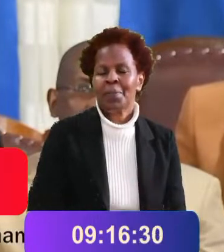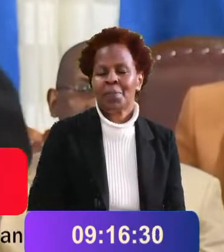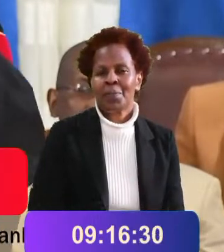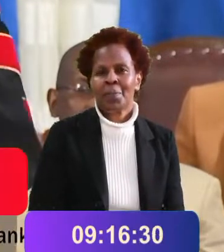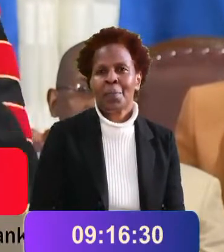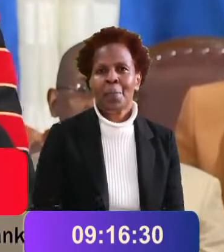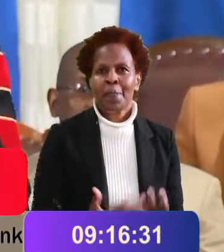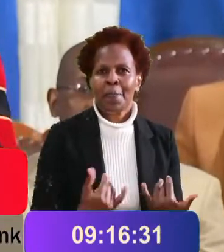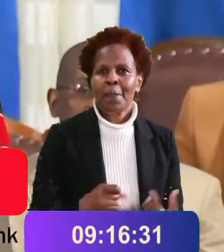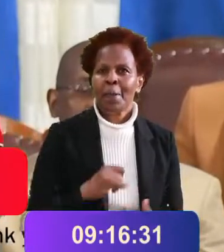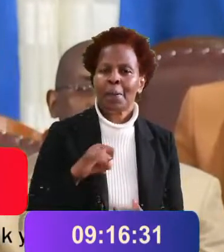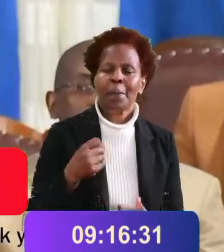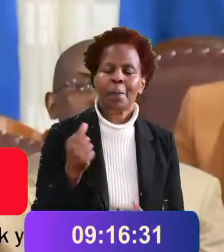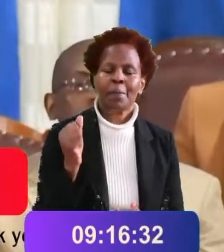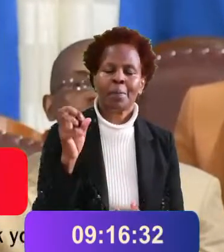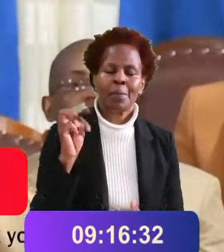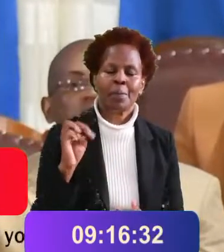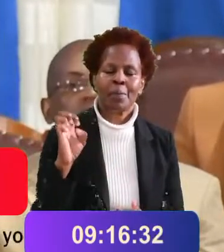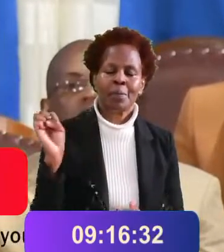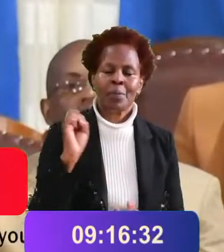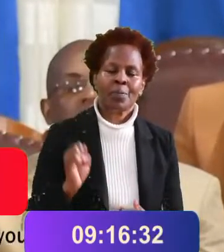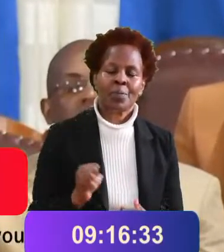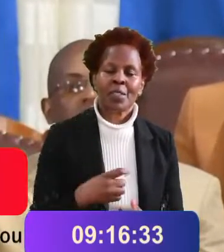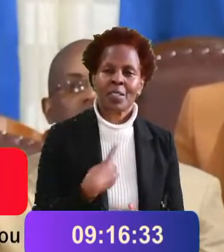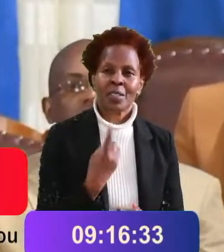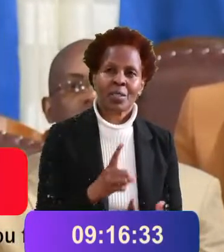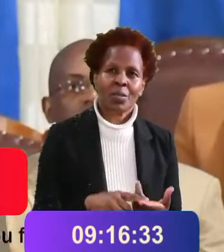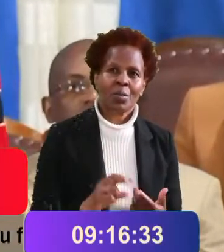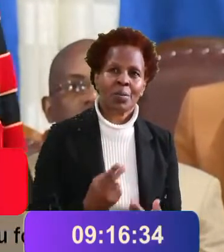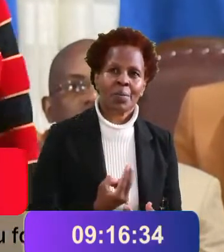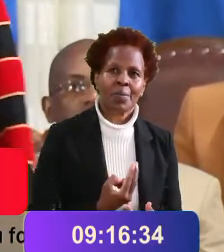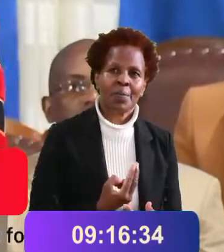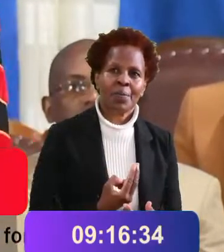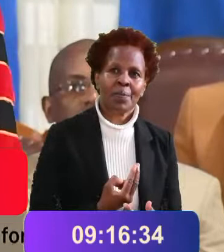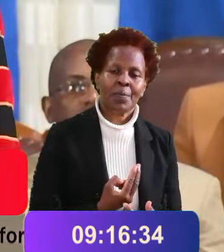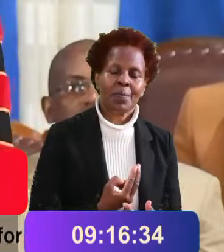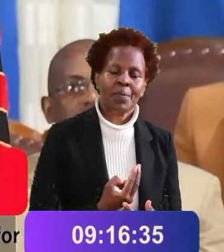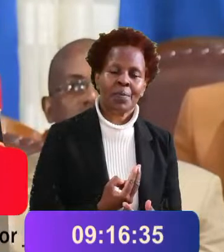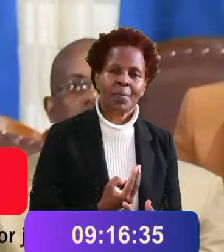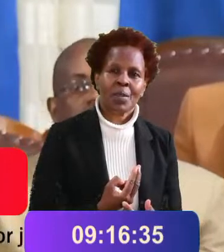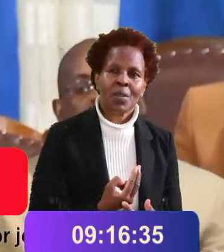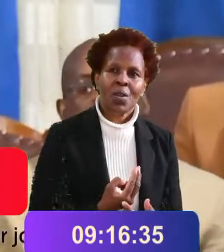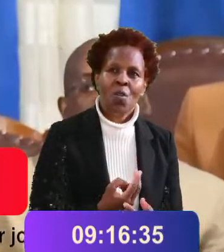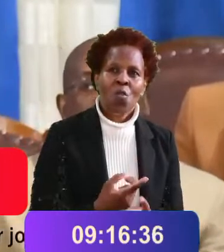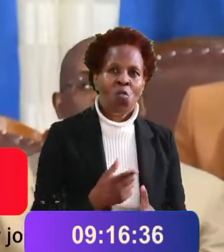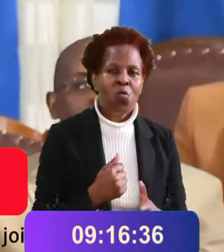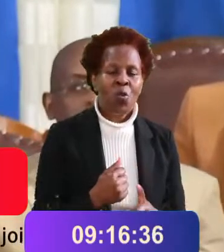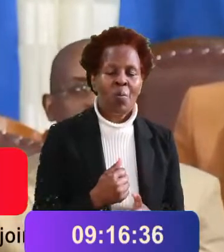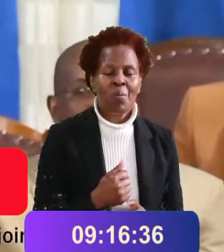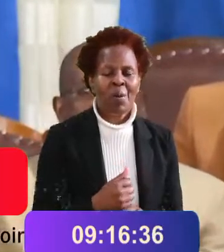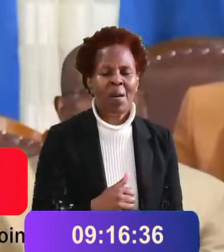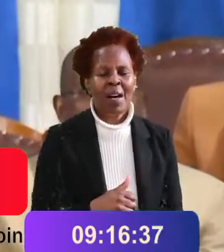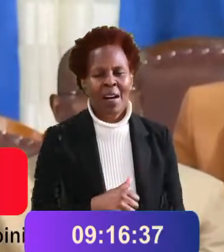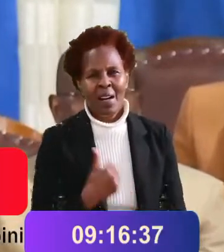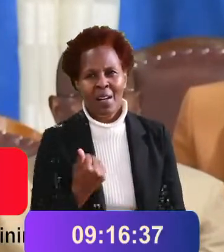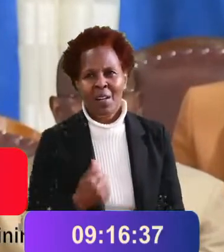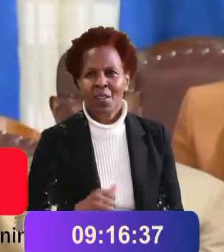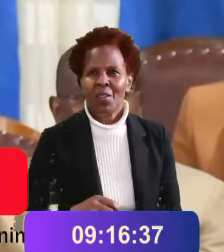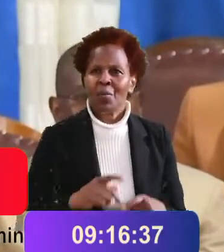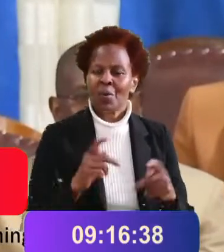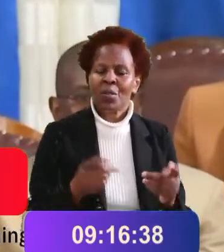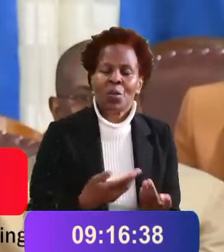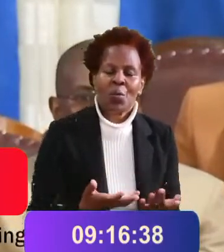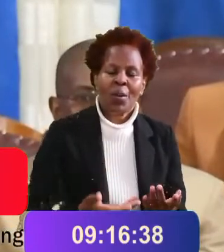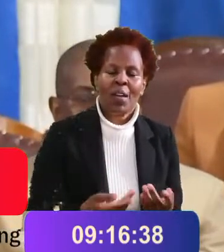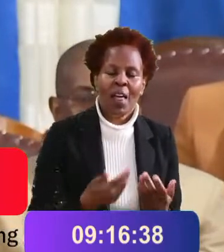Now, James is removing us. James is removing us from the normal plane where thanksgiving